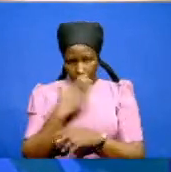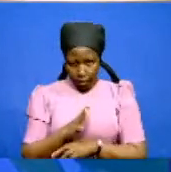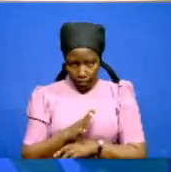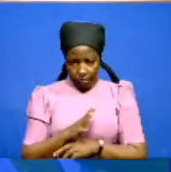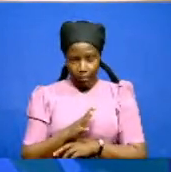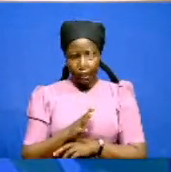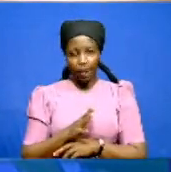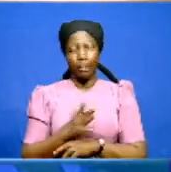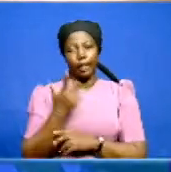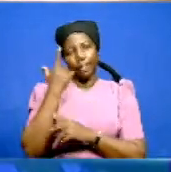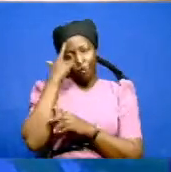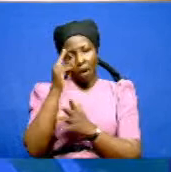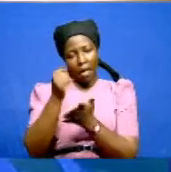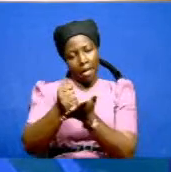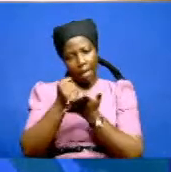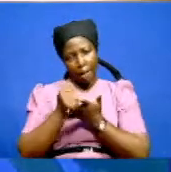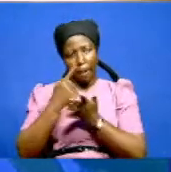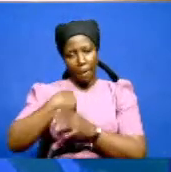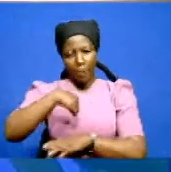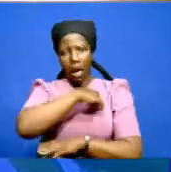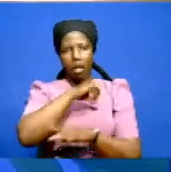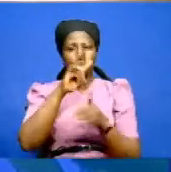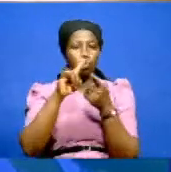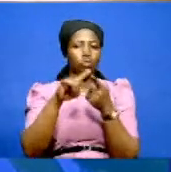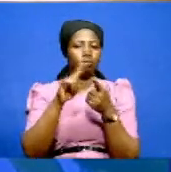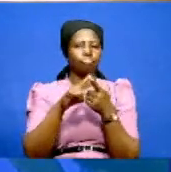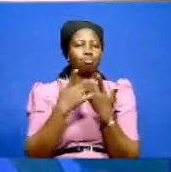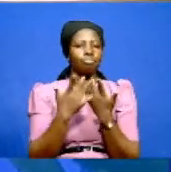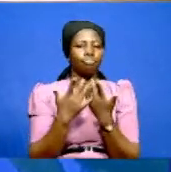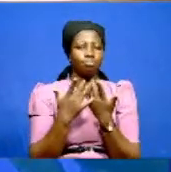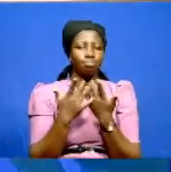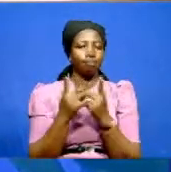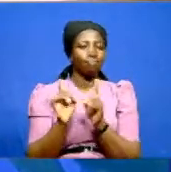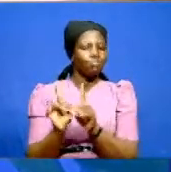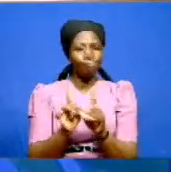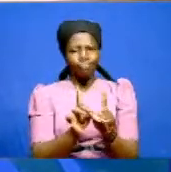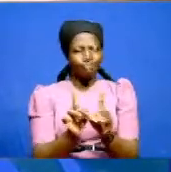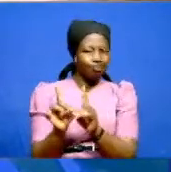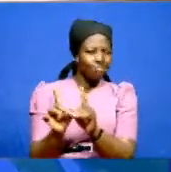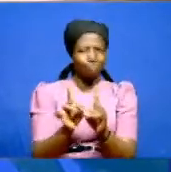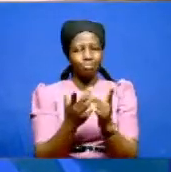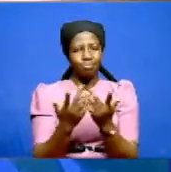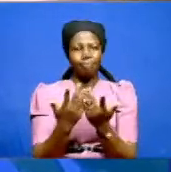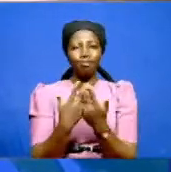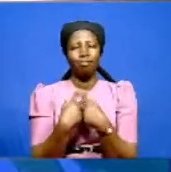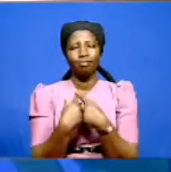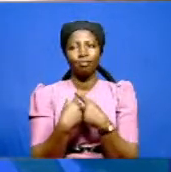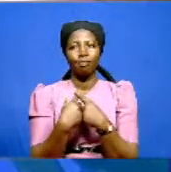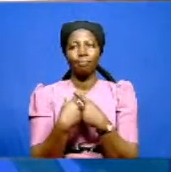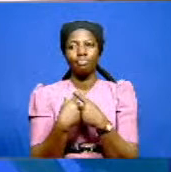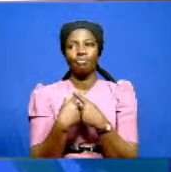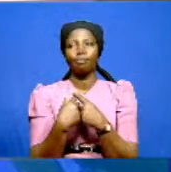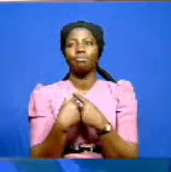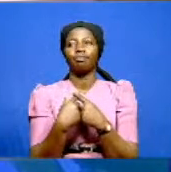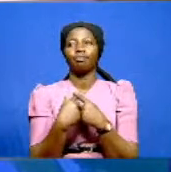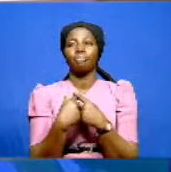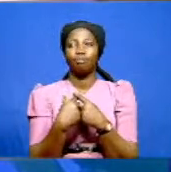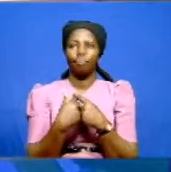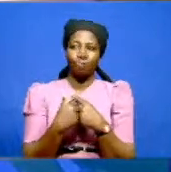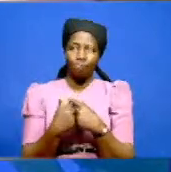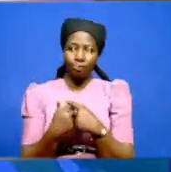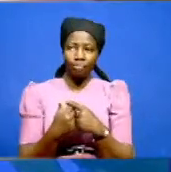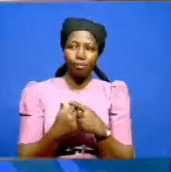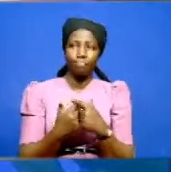for helping us to walk through and wade through what is not